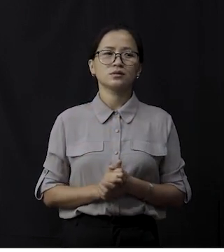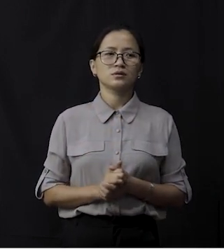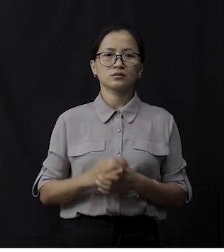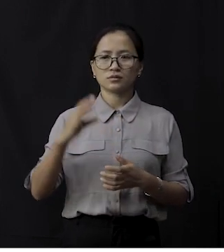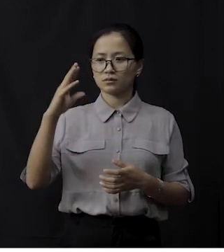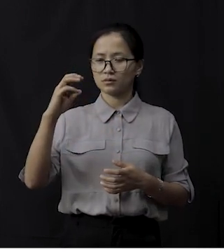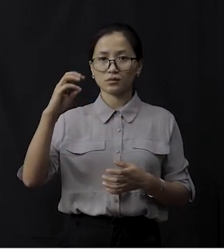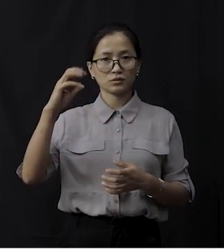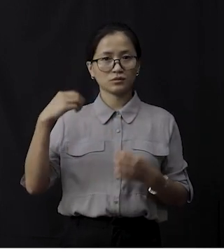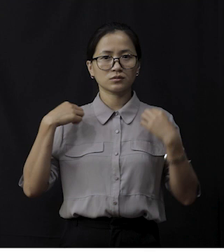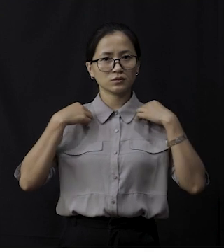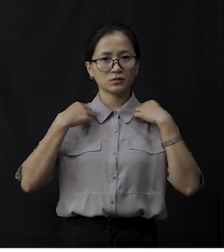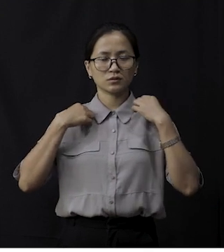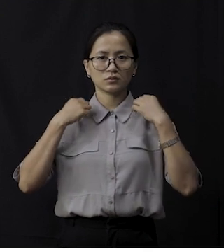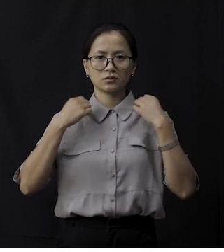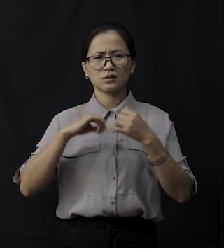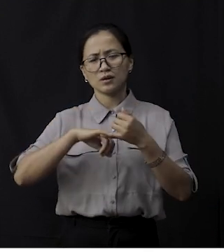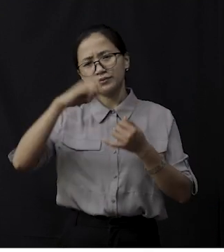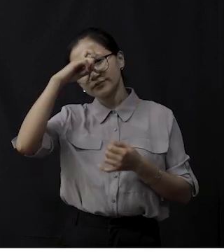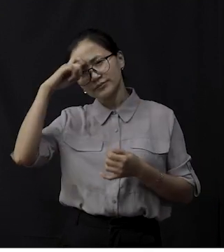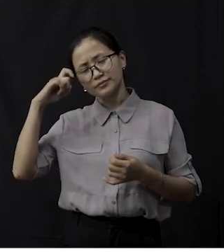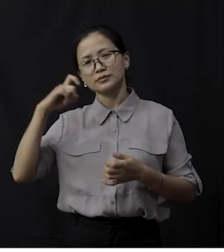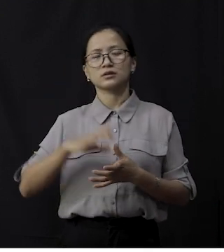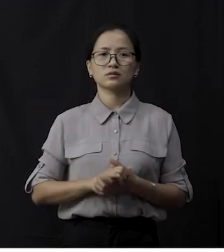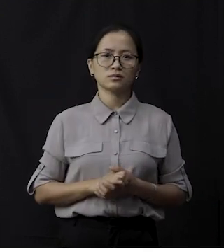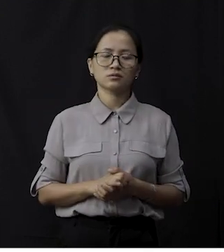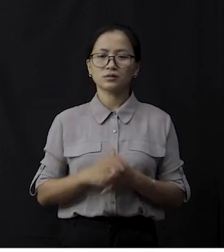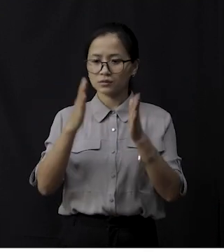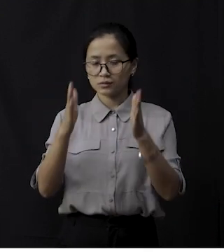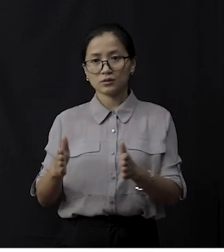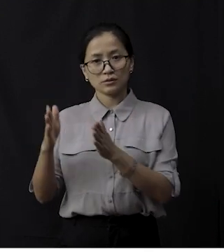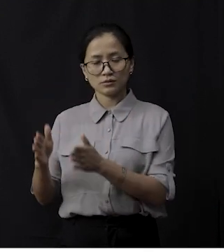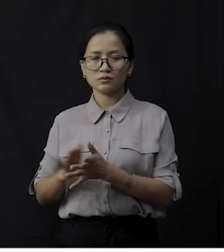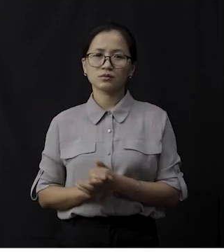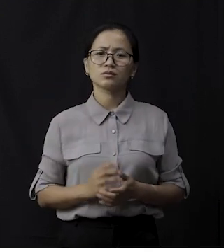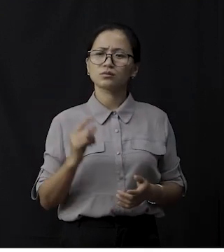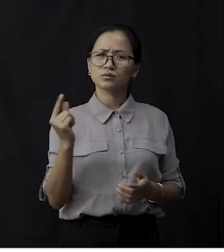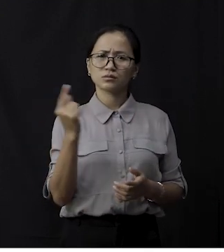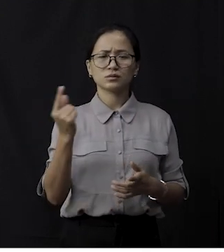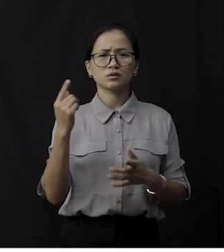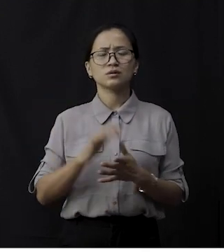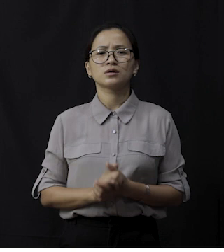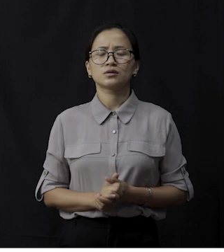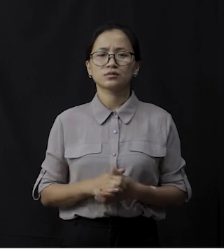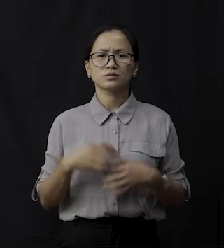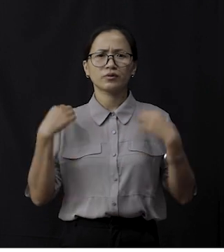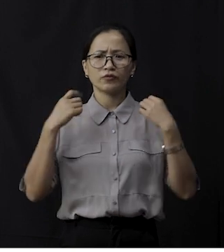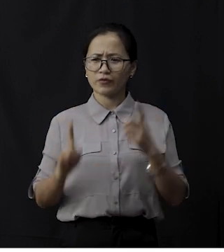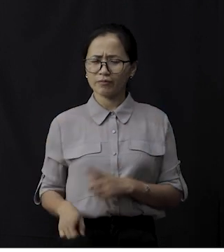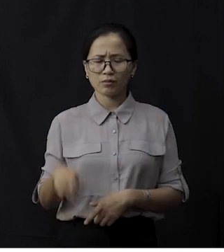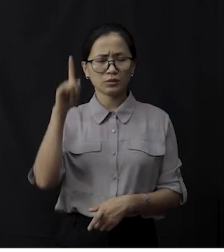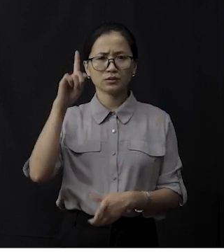cotton clothes, especially now in this season, summer season, you know, we wear cotton because it is,